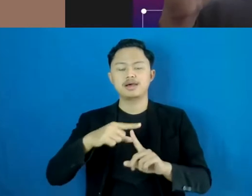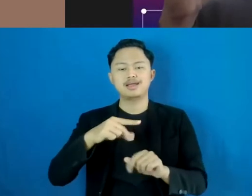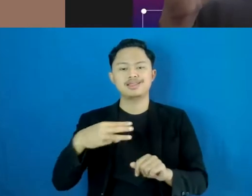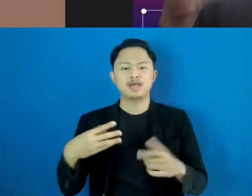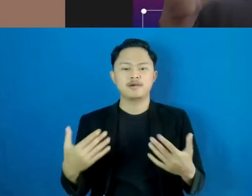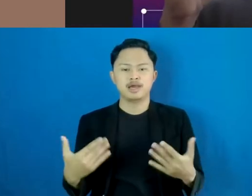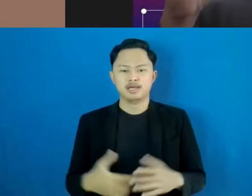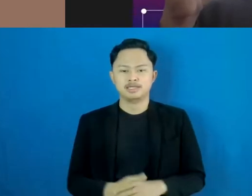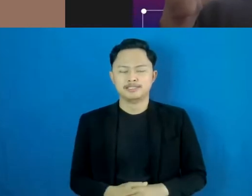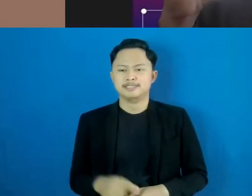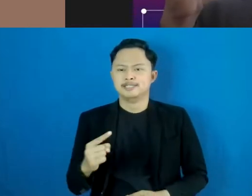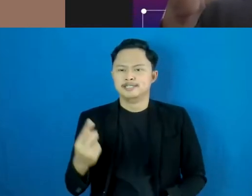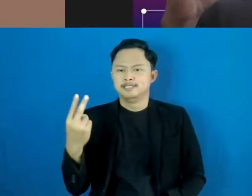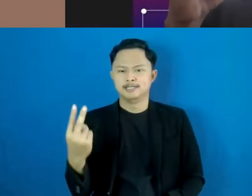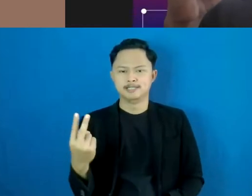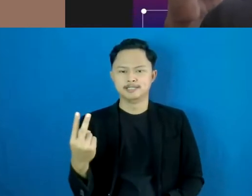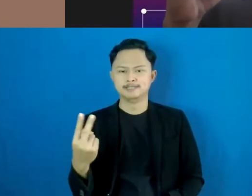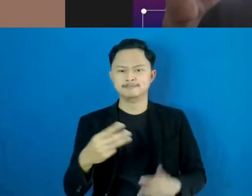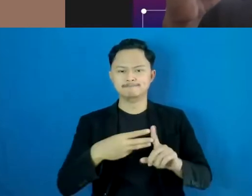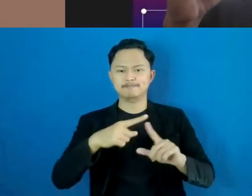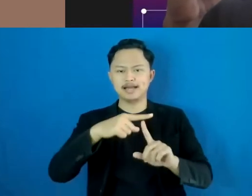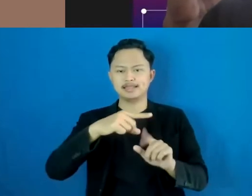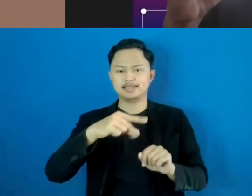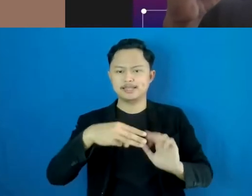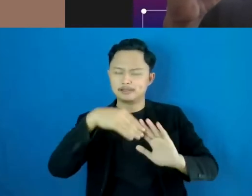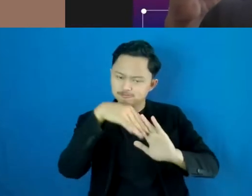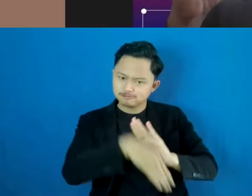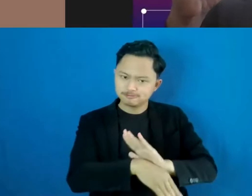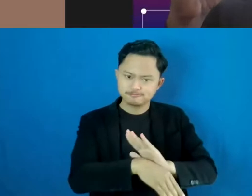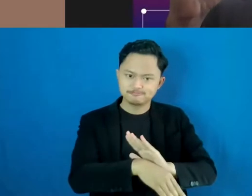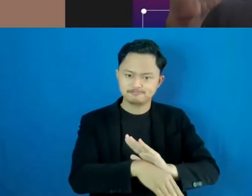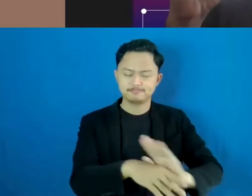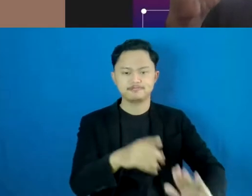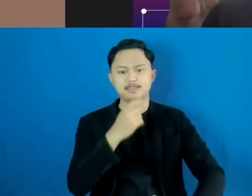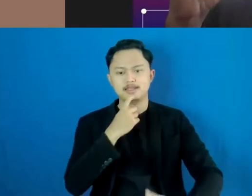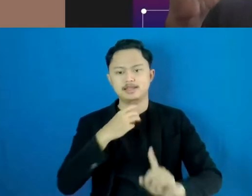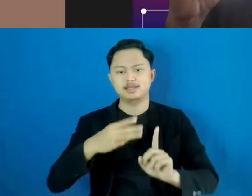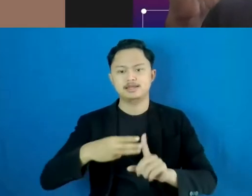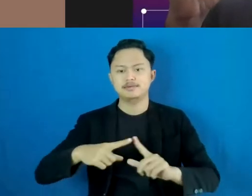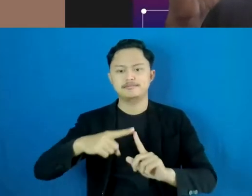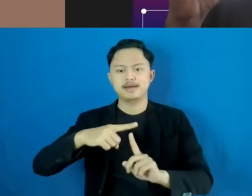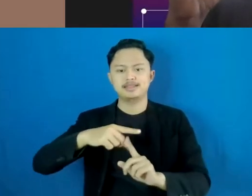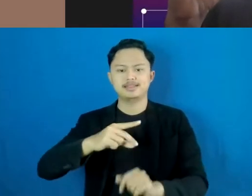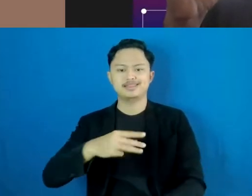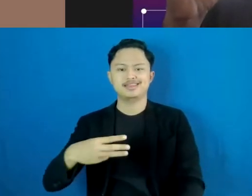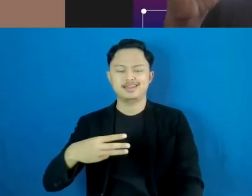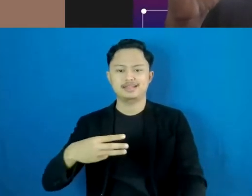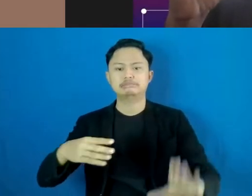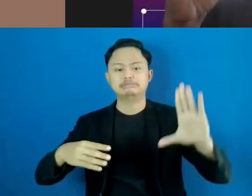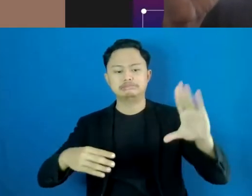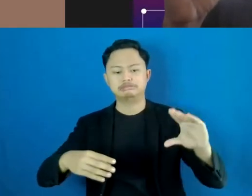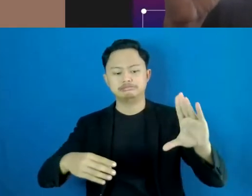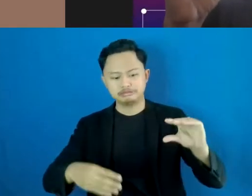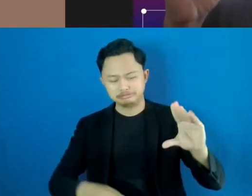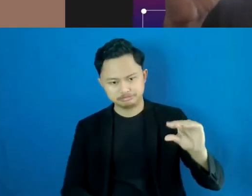degradation utilization of battery. First is that you may be